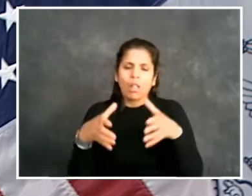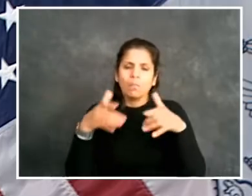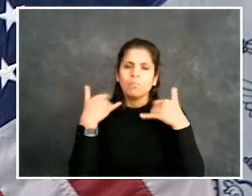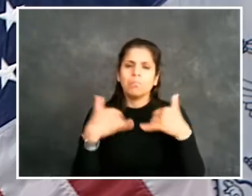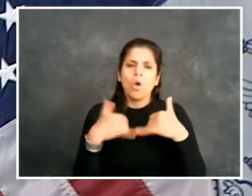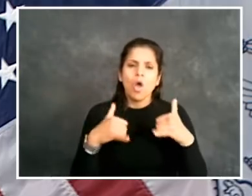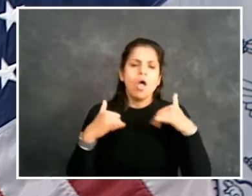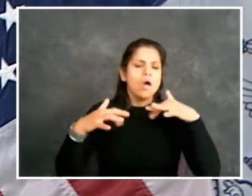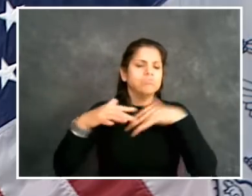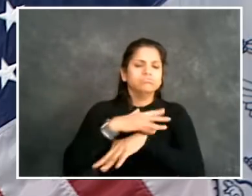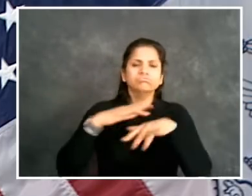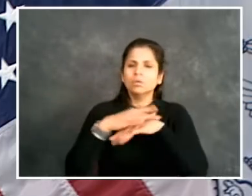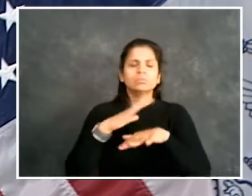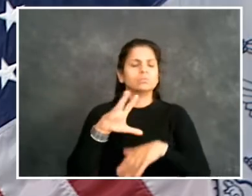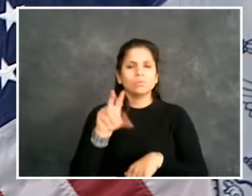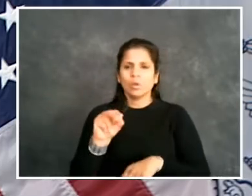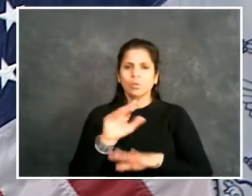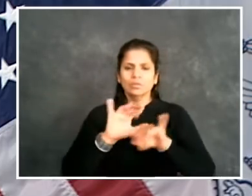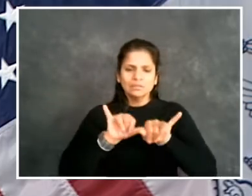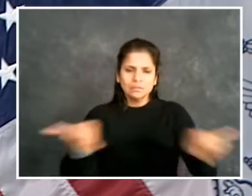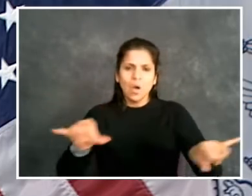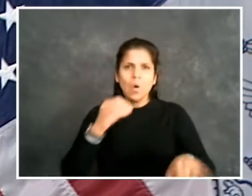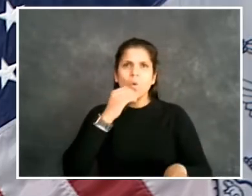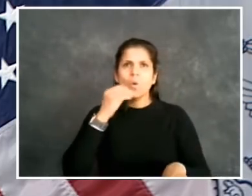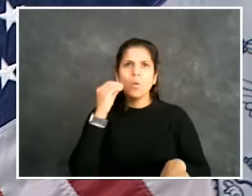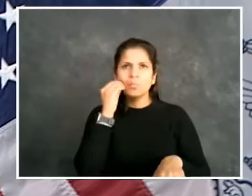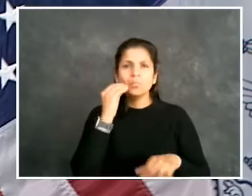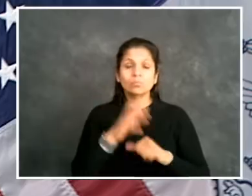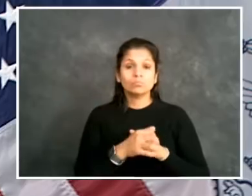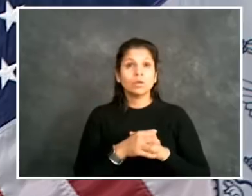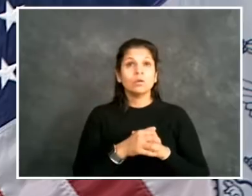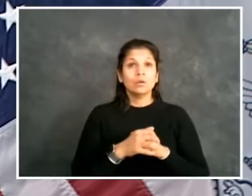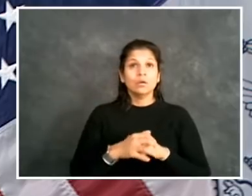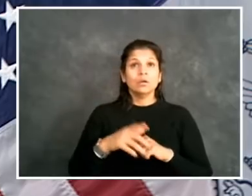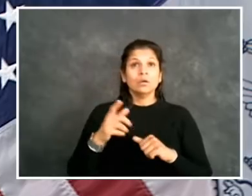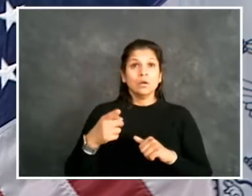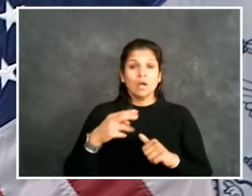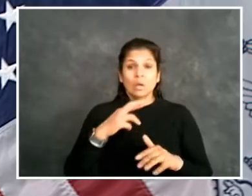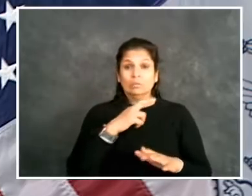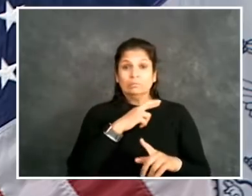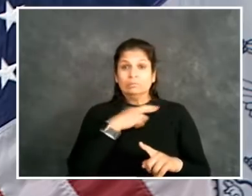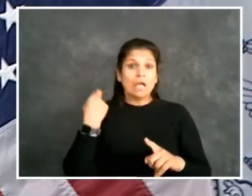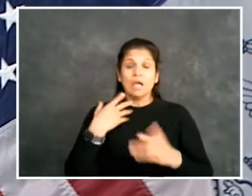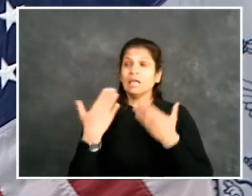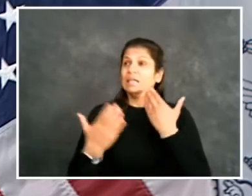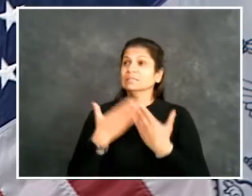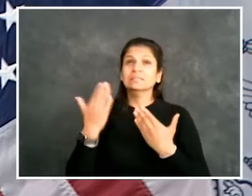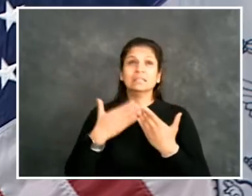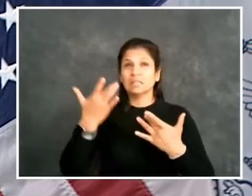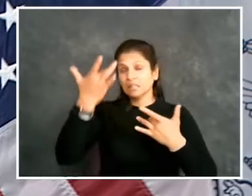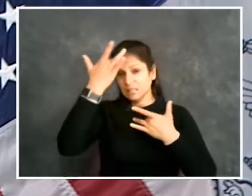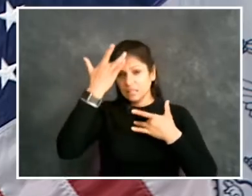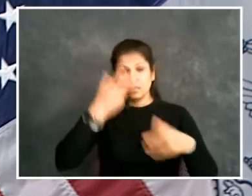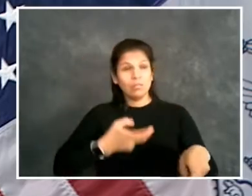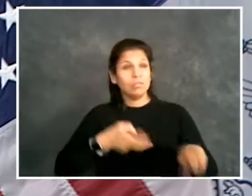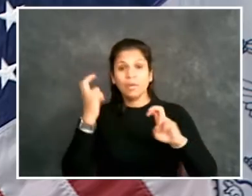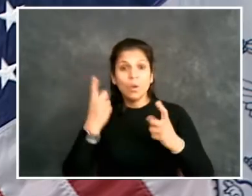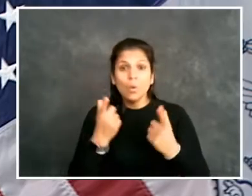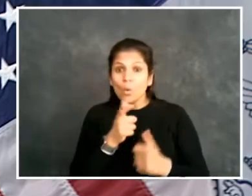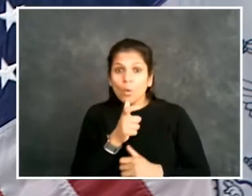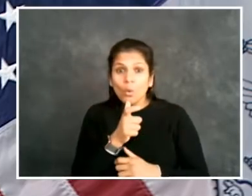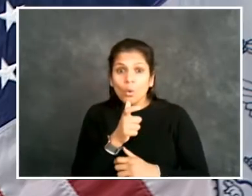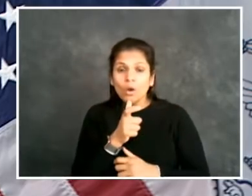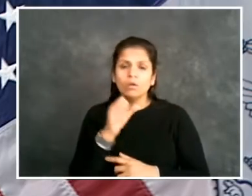take personal responsibility, not engage in that kind of activity. And if anyone does, they will be given a violation,